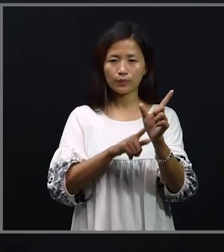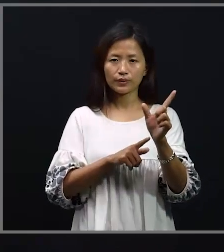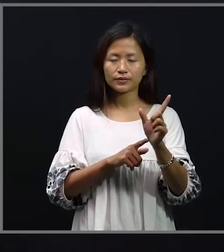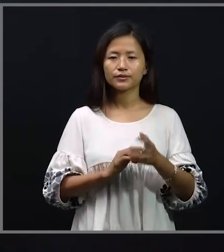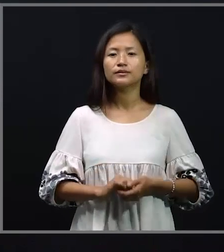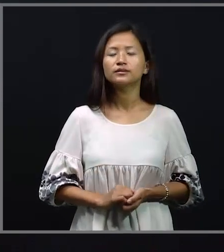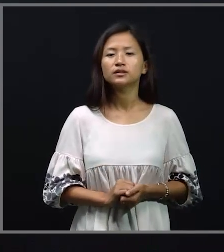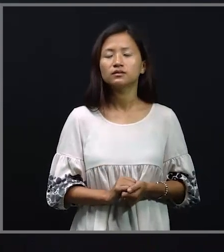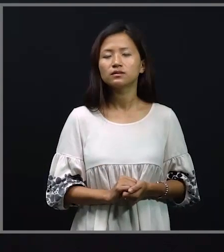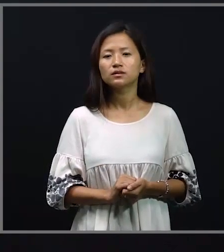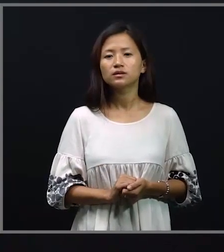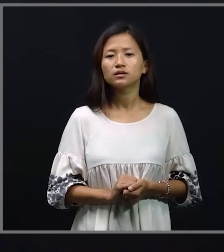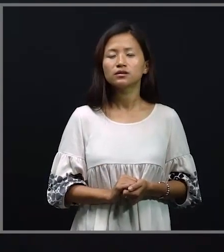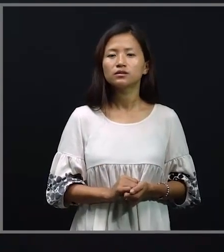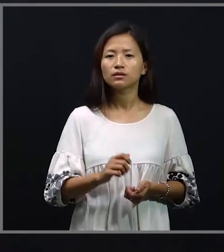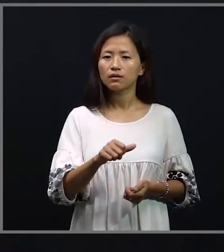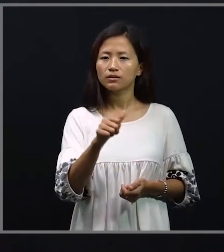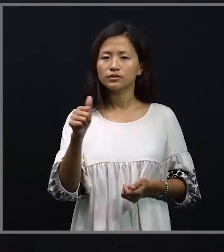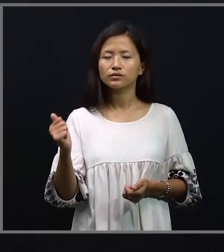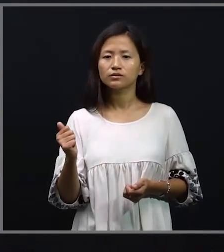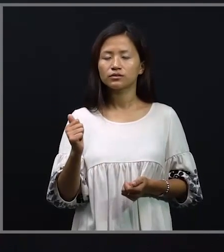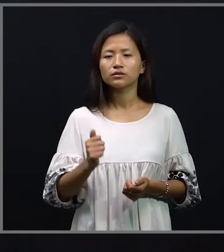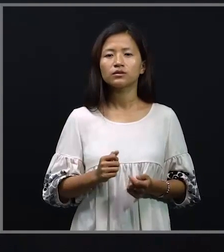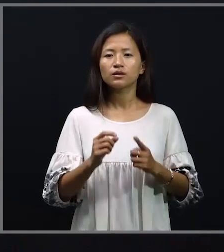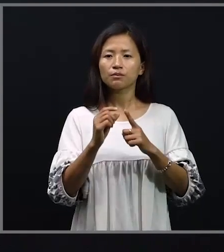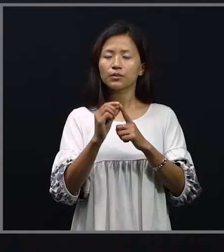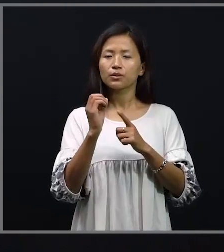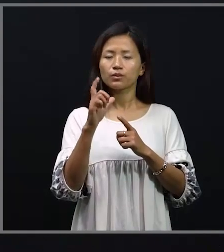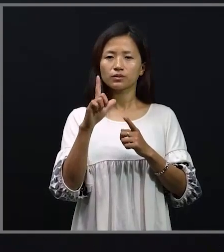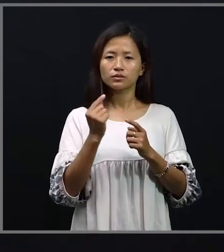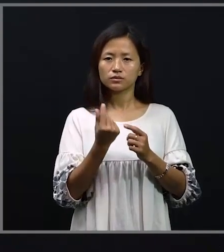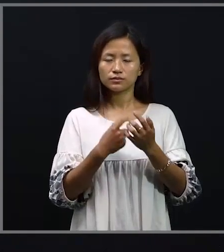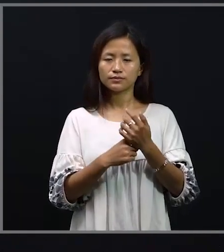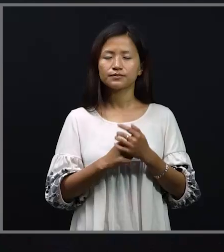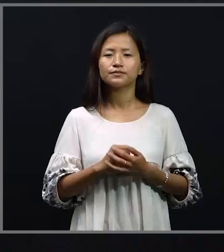One is heredity. The other will be through pools.